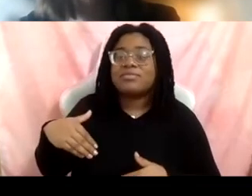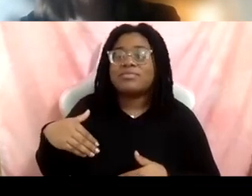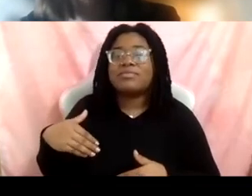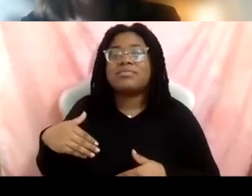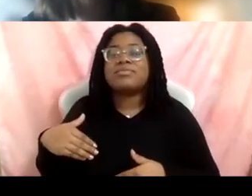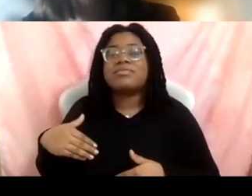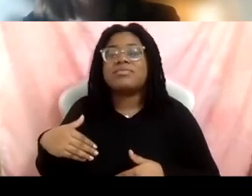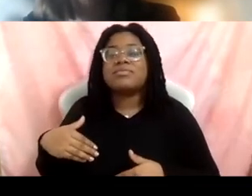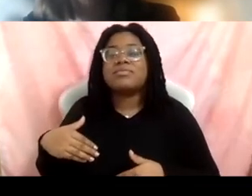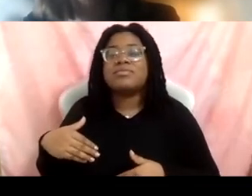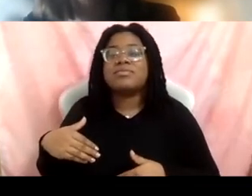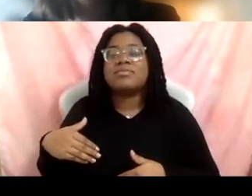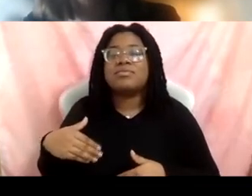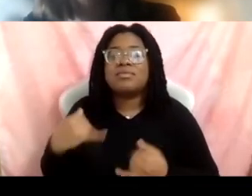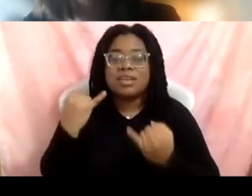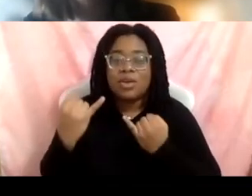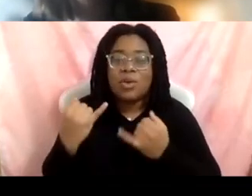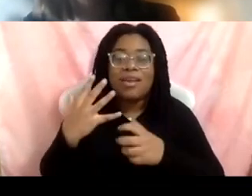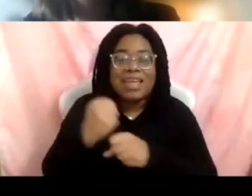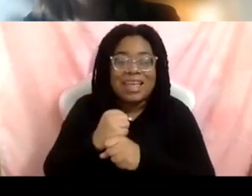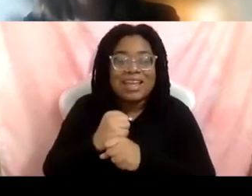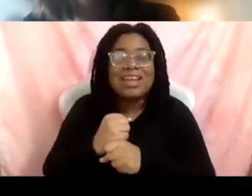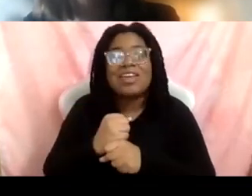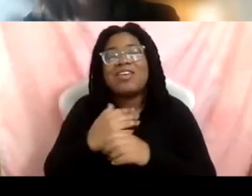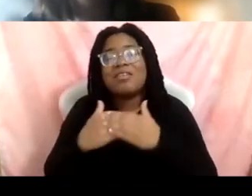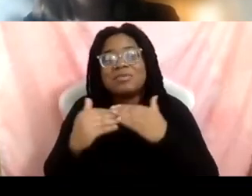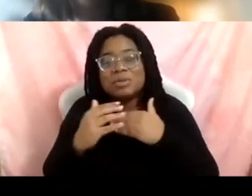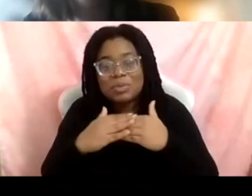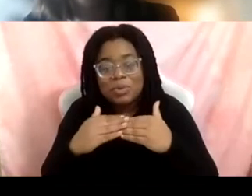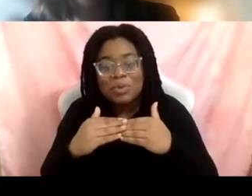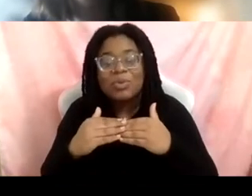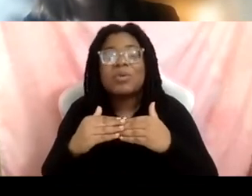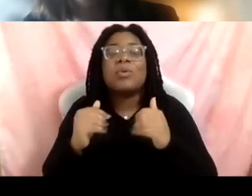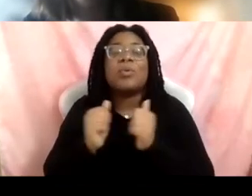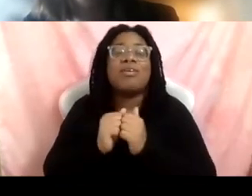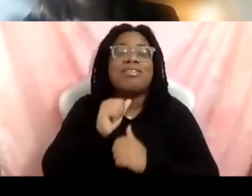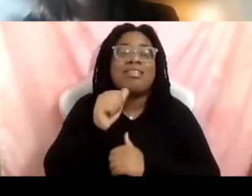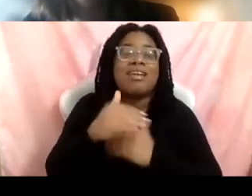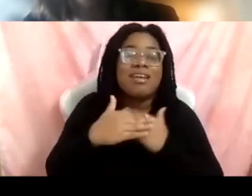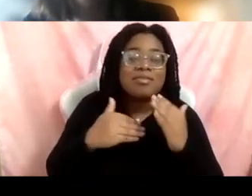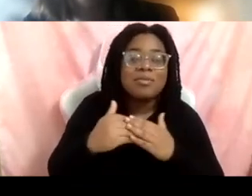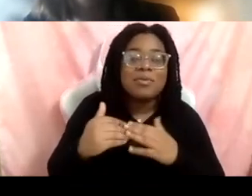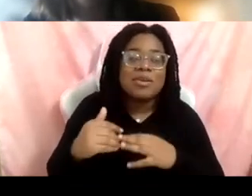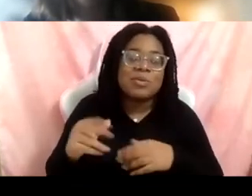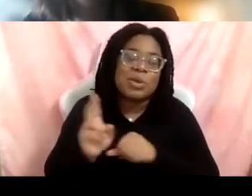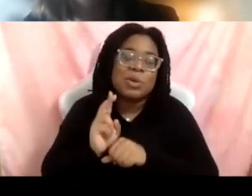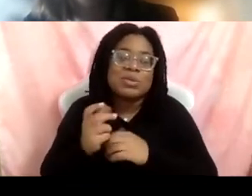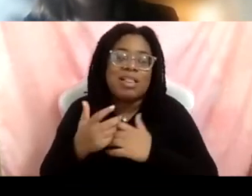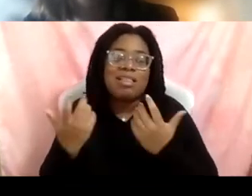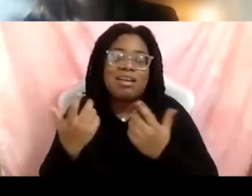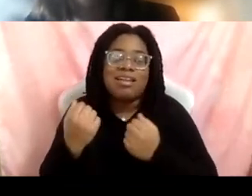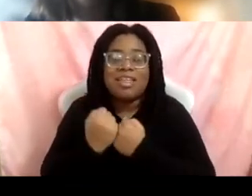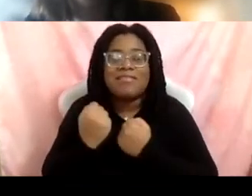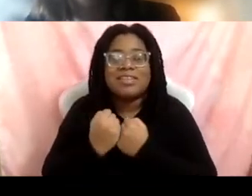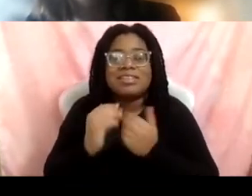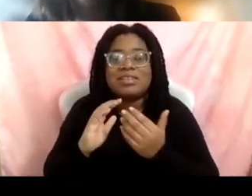of touched on this idea of getting comfortable with being uncomfortable, which is a phrase that we use a lot in the advocacy community, but you know, that's where